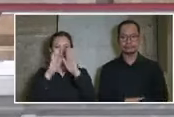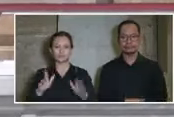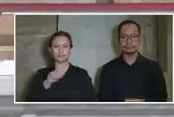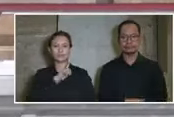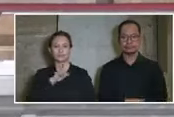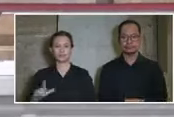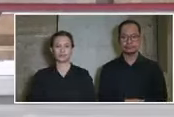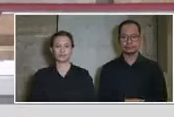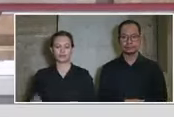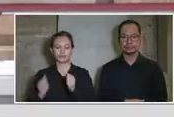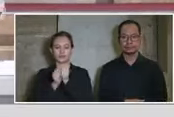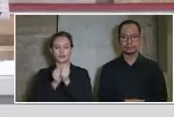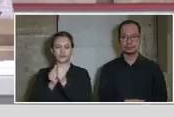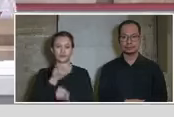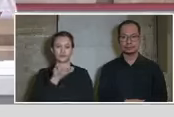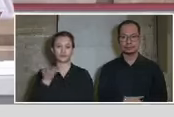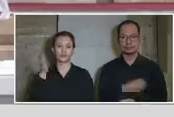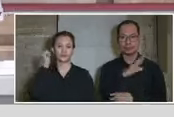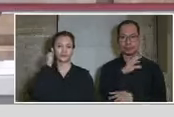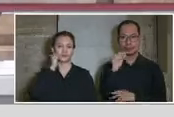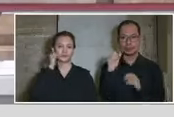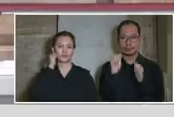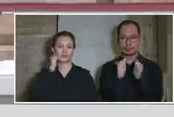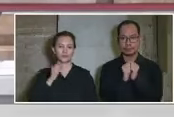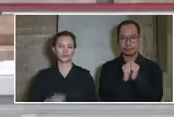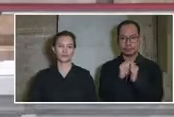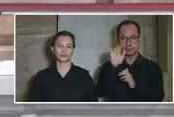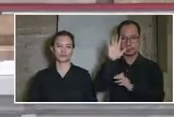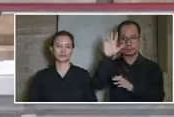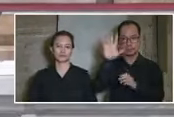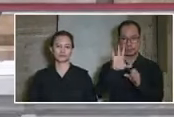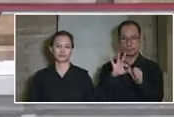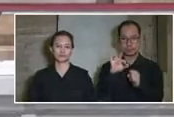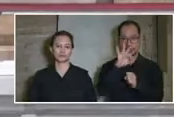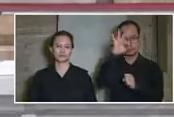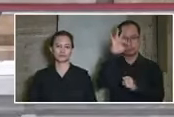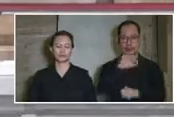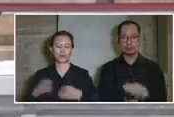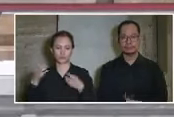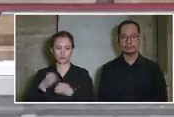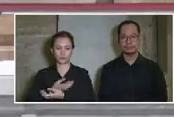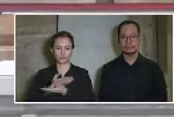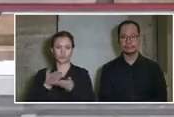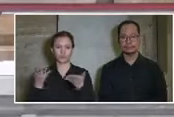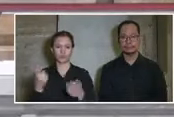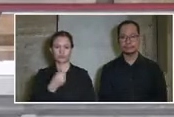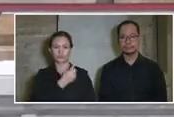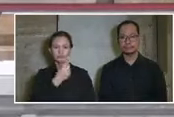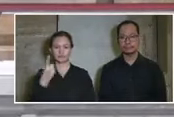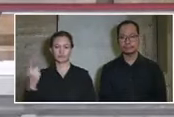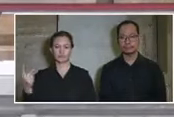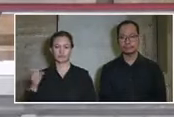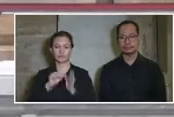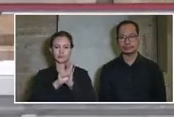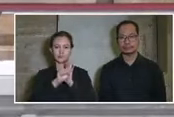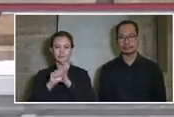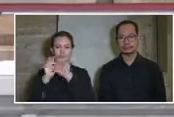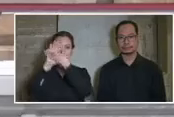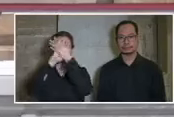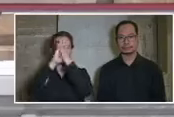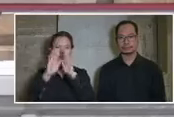the Lord be with you always. And with your spirit. Let us offer each other the sign of